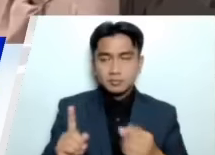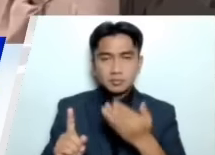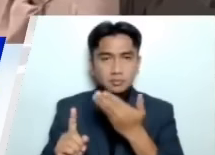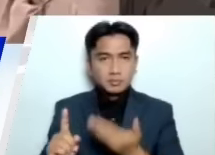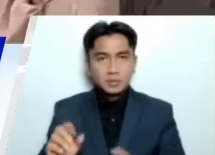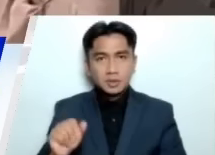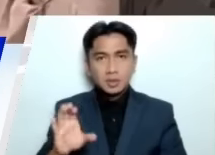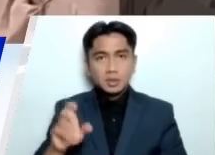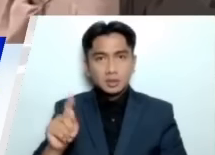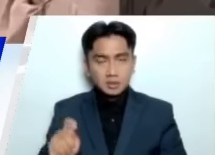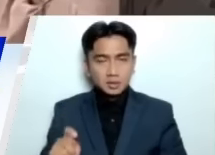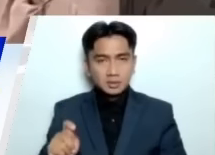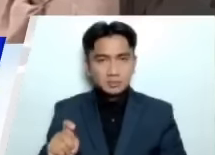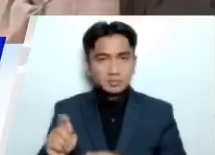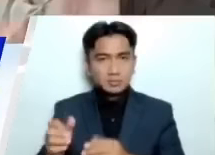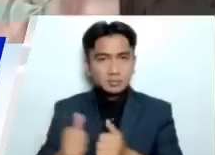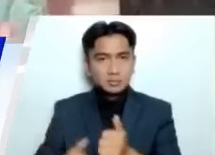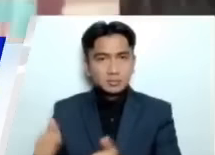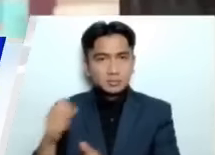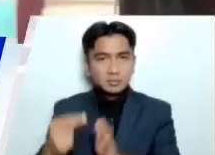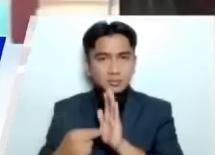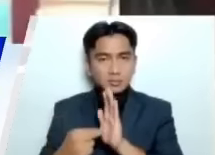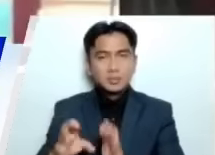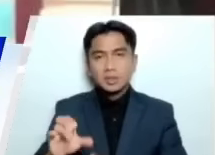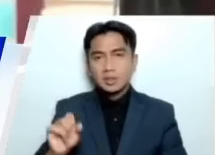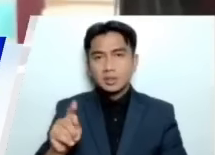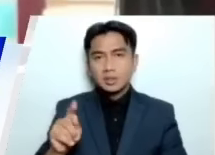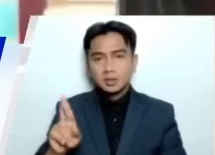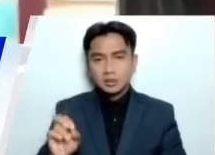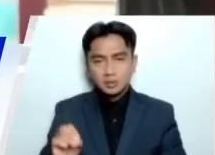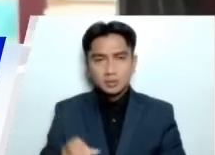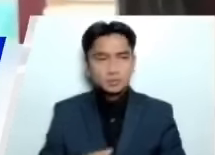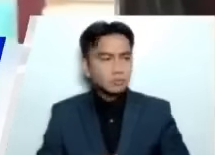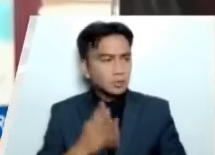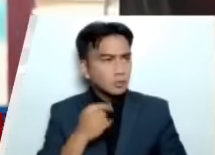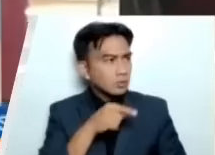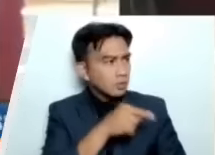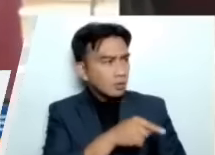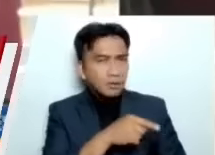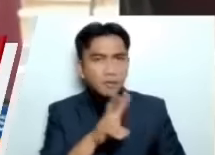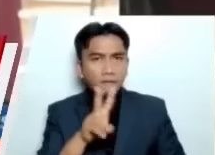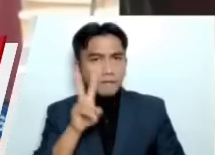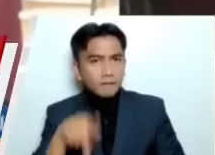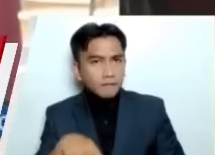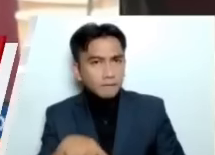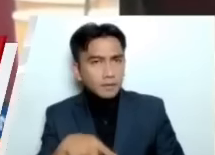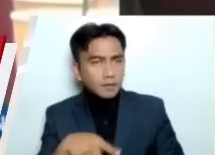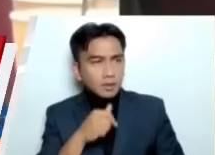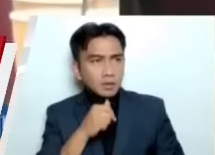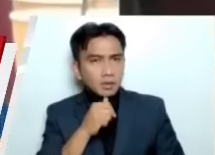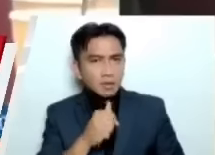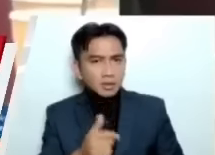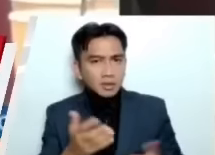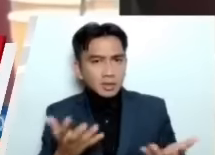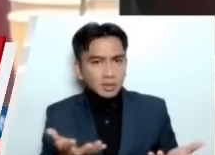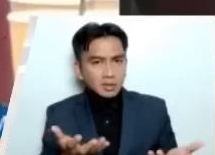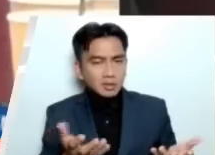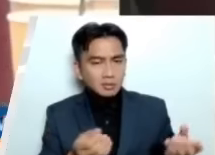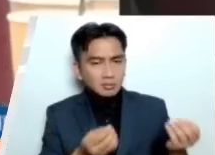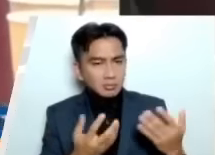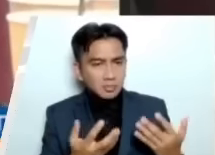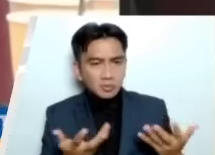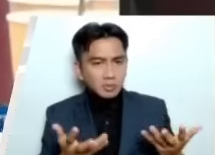List Representative Franz Castro. Why is it that the Vice President is batting? Yes, ma'am. The point of order. Kasi so wala